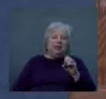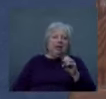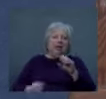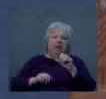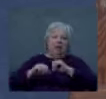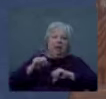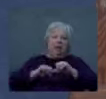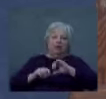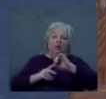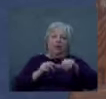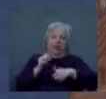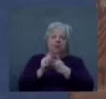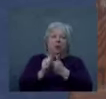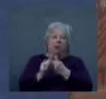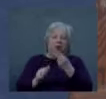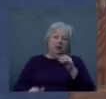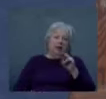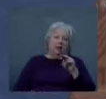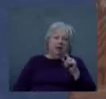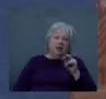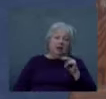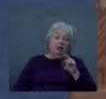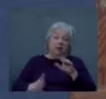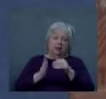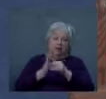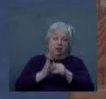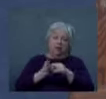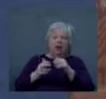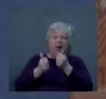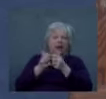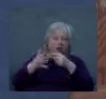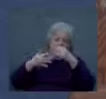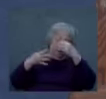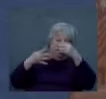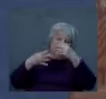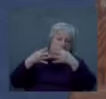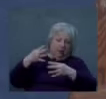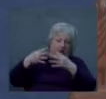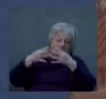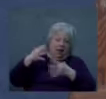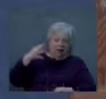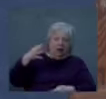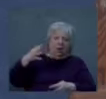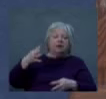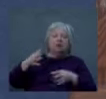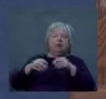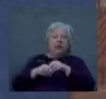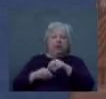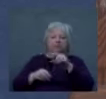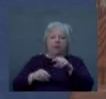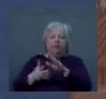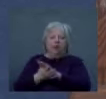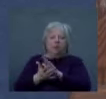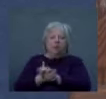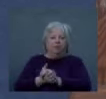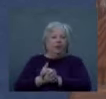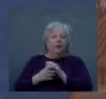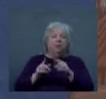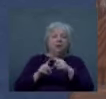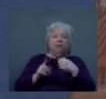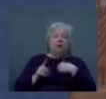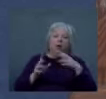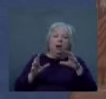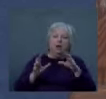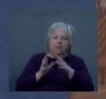All of these are outlined in that plan. There has been mention of creating a pocket park in the